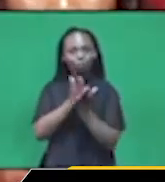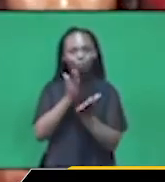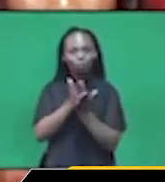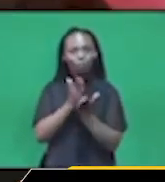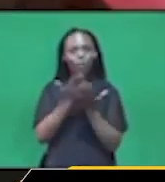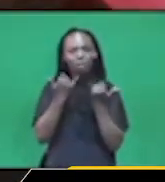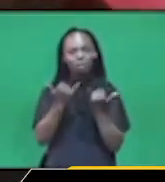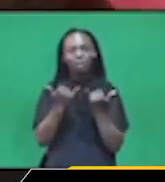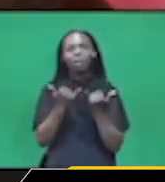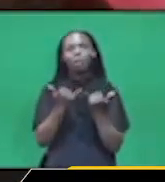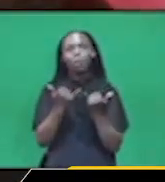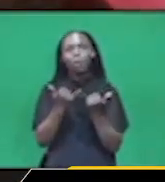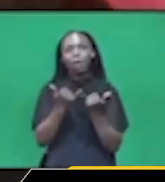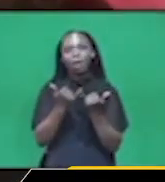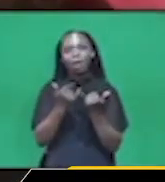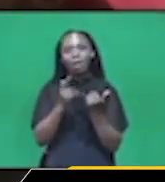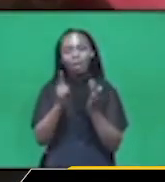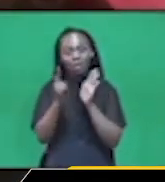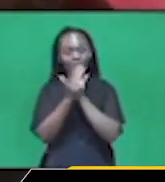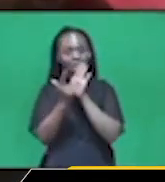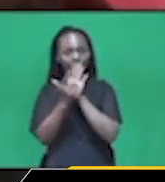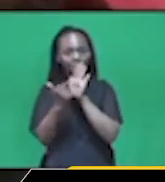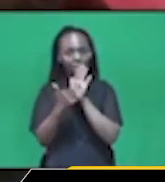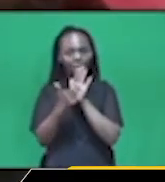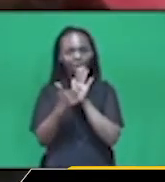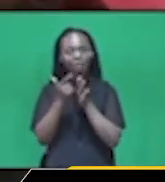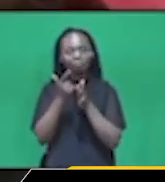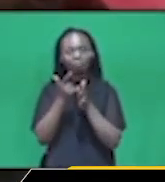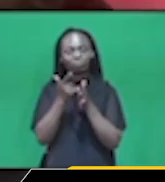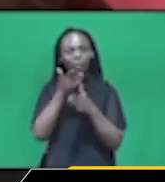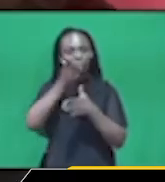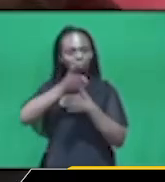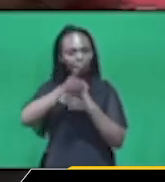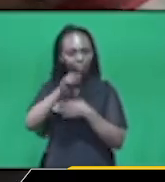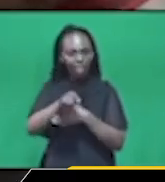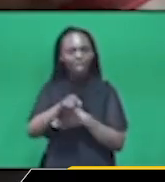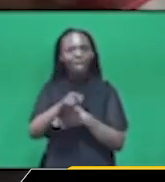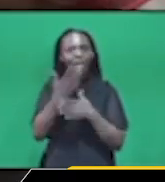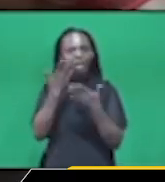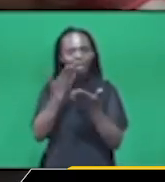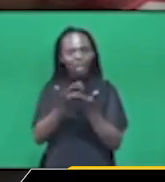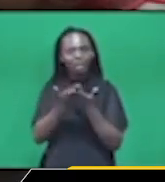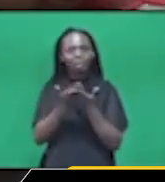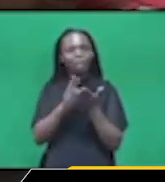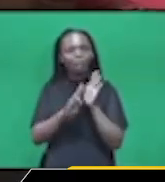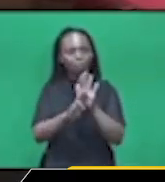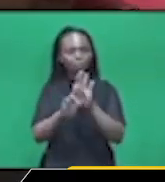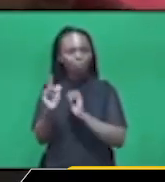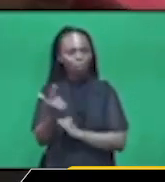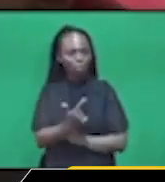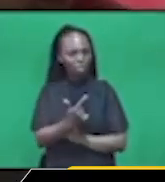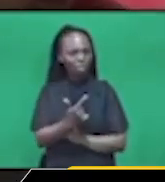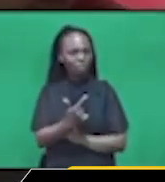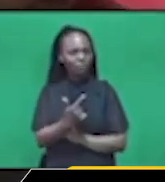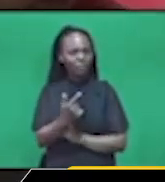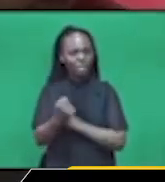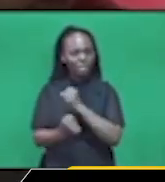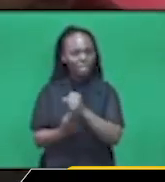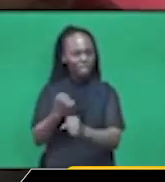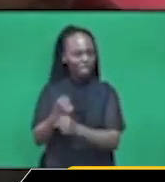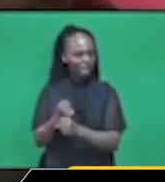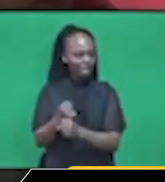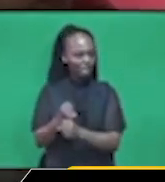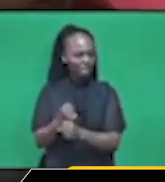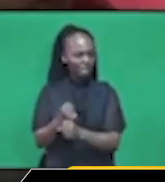of your EFF, President. In the past 11 years of its existence, the EFF has indeed lived